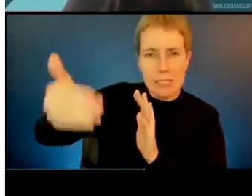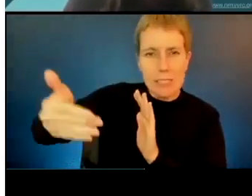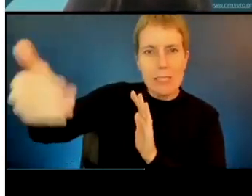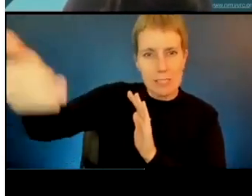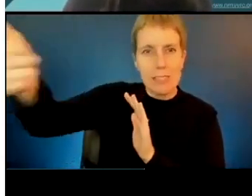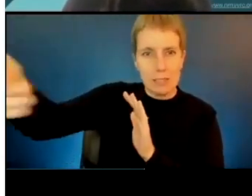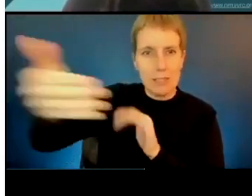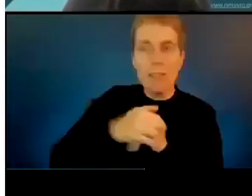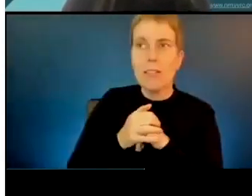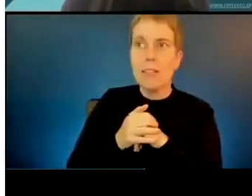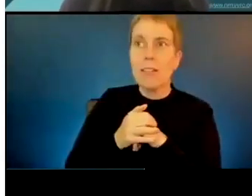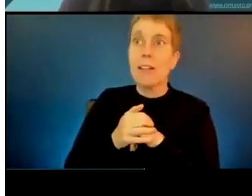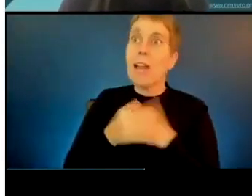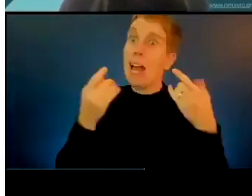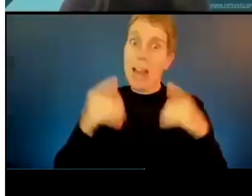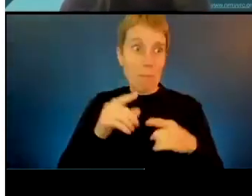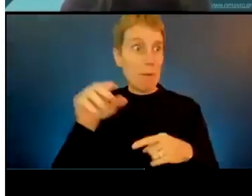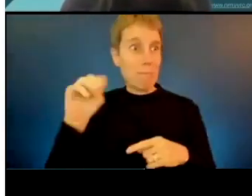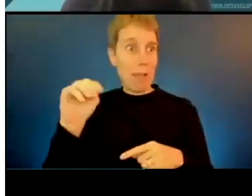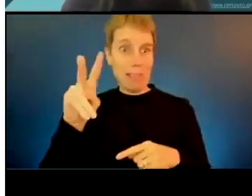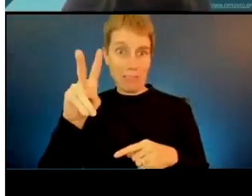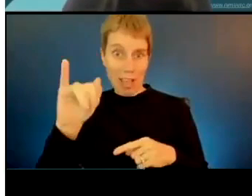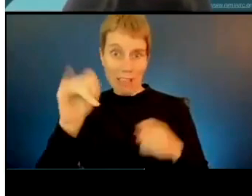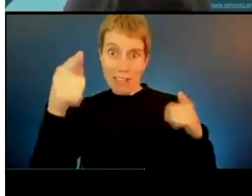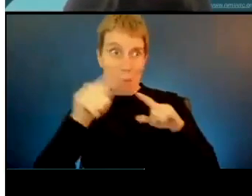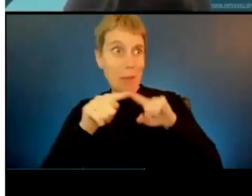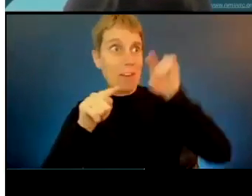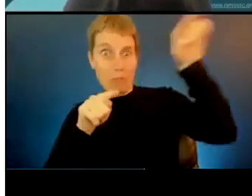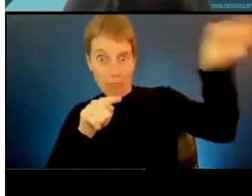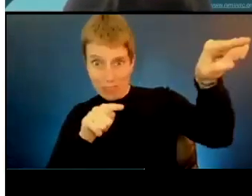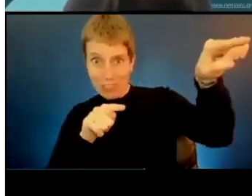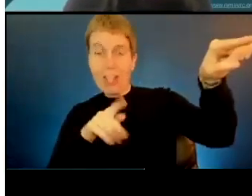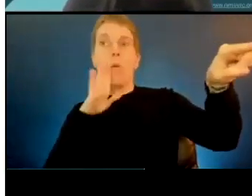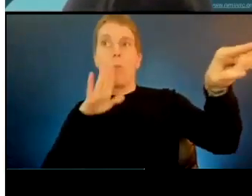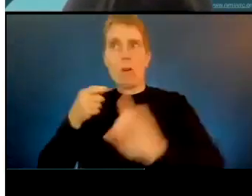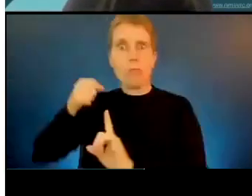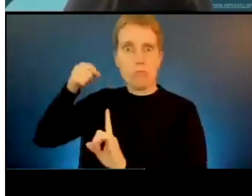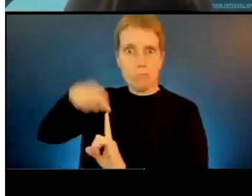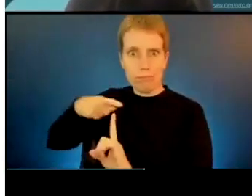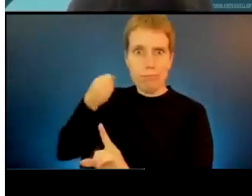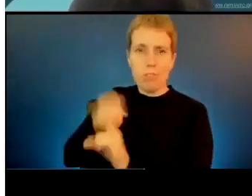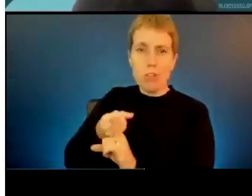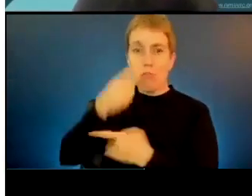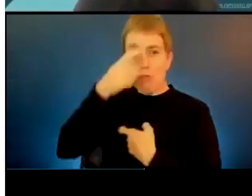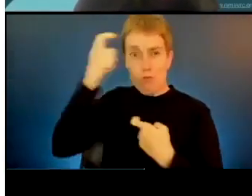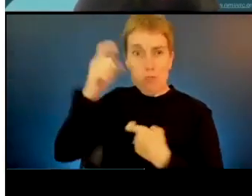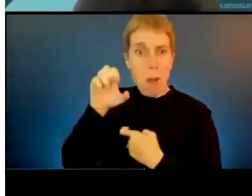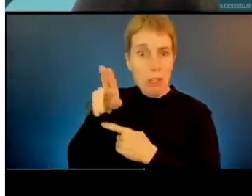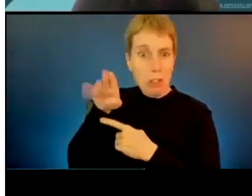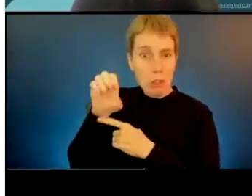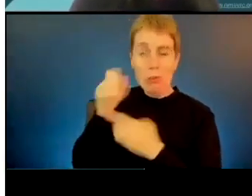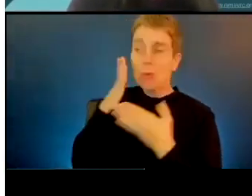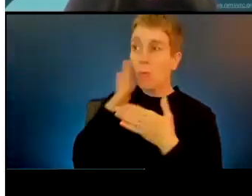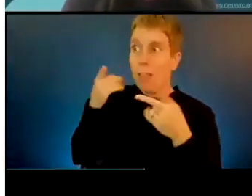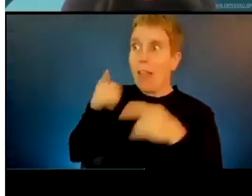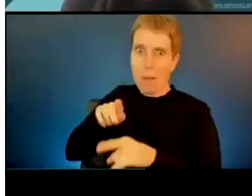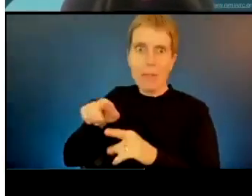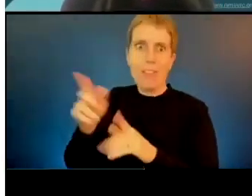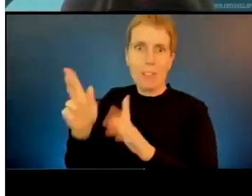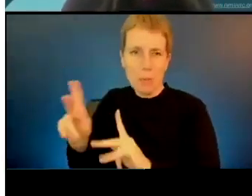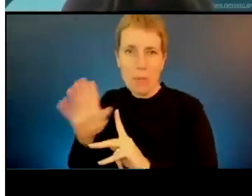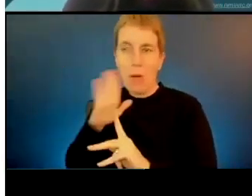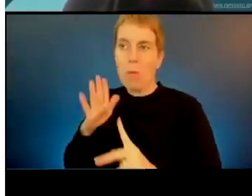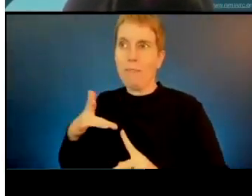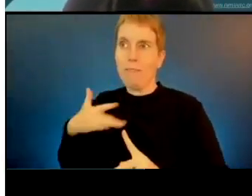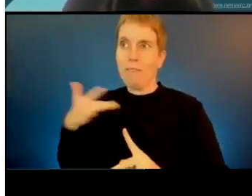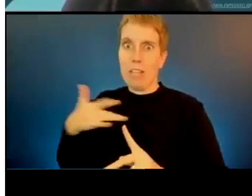trauma cues. They may experience reactions that are similar to those experienced following their own mass violence experience. And we need to